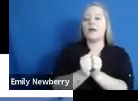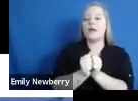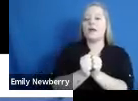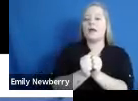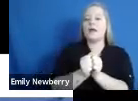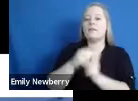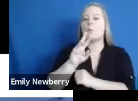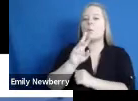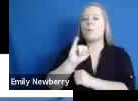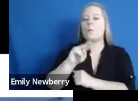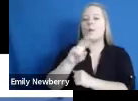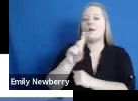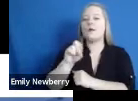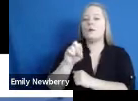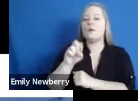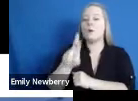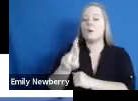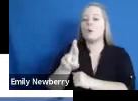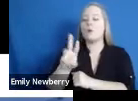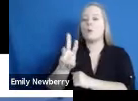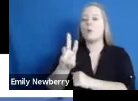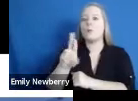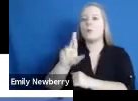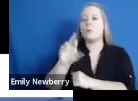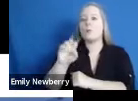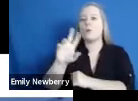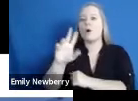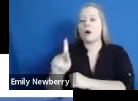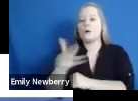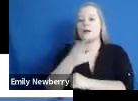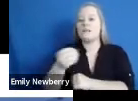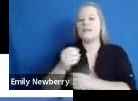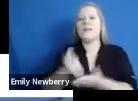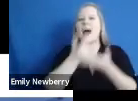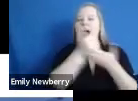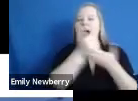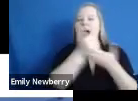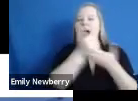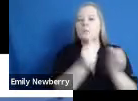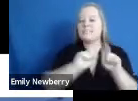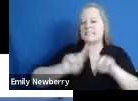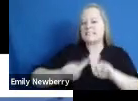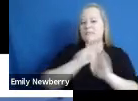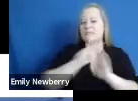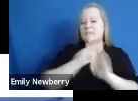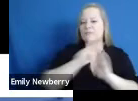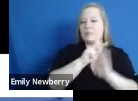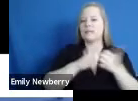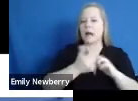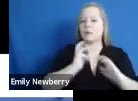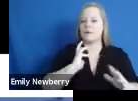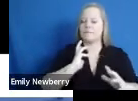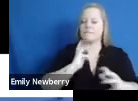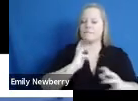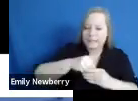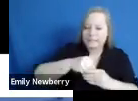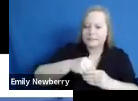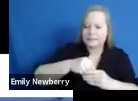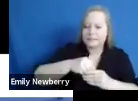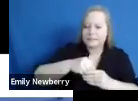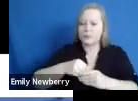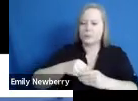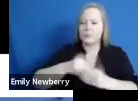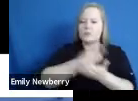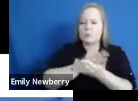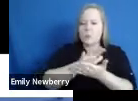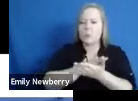also able to help with policy and how that might fit into a school